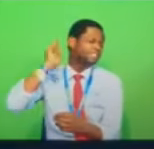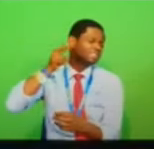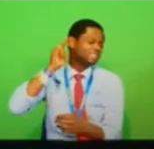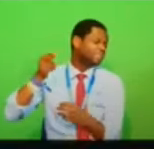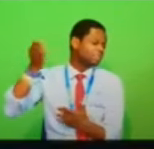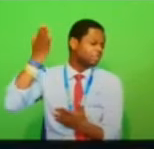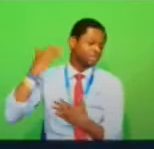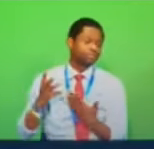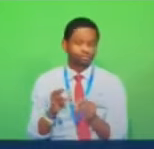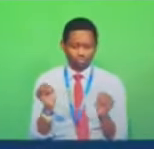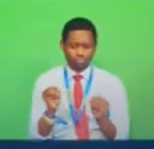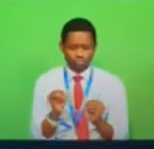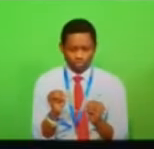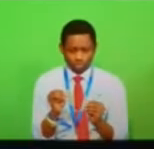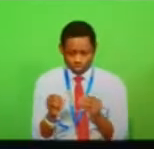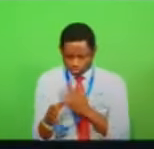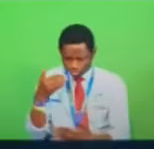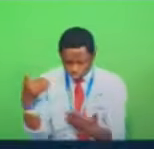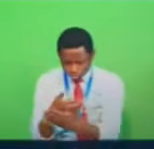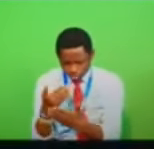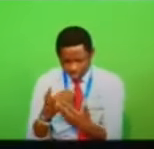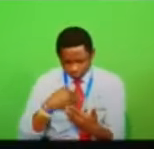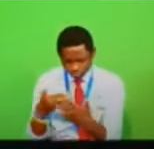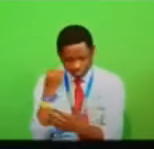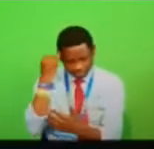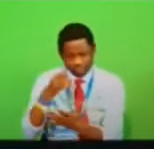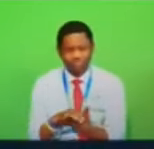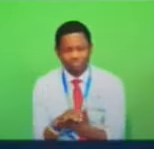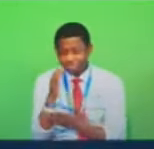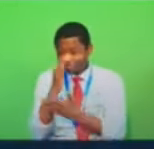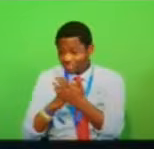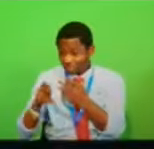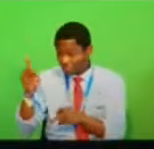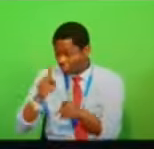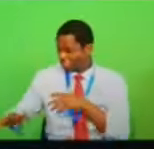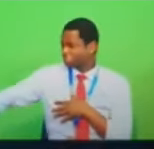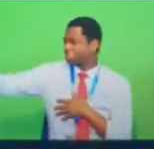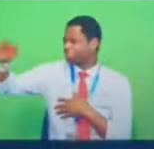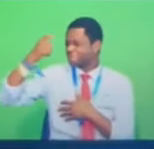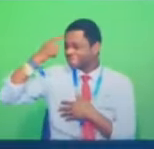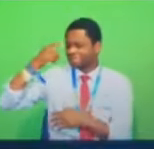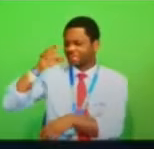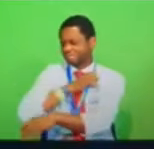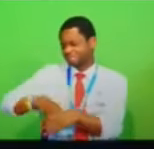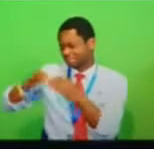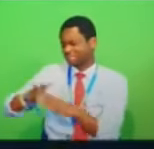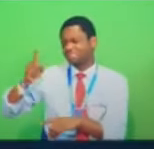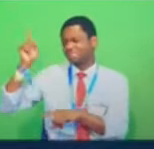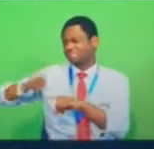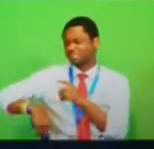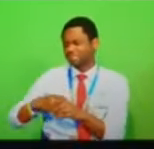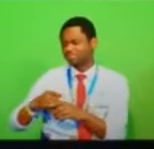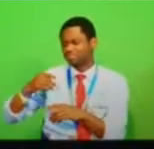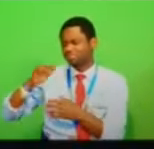you know, this Christianity thing, it won't survive some level of human development. There are people who